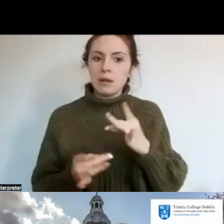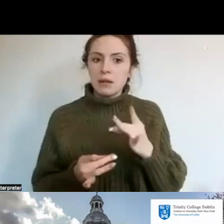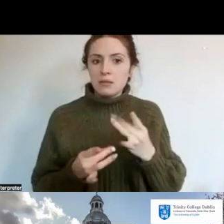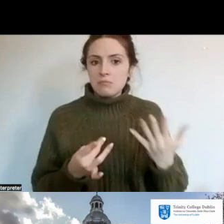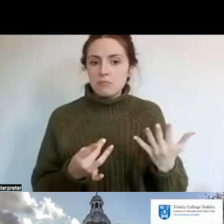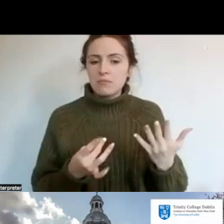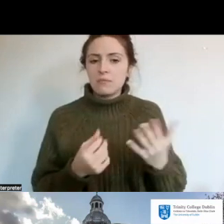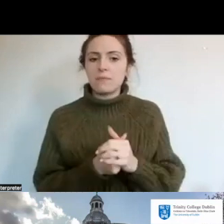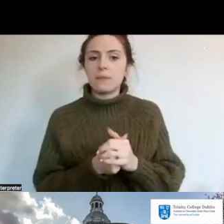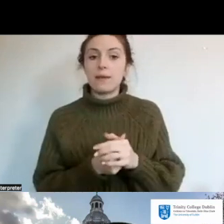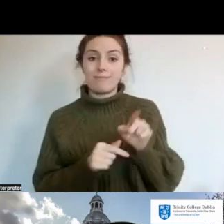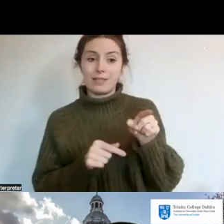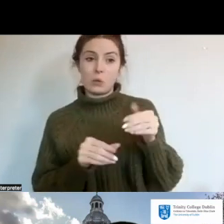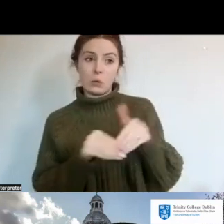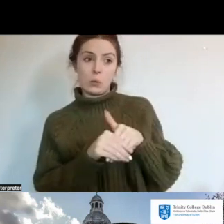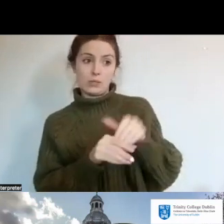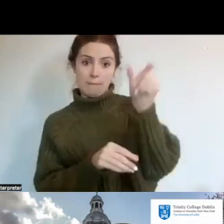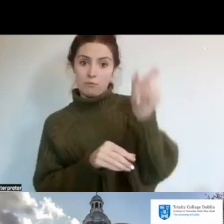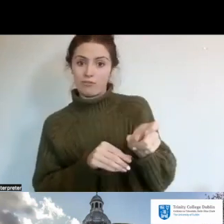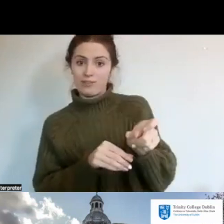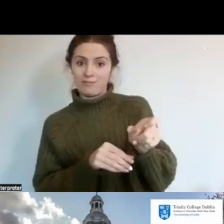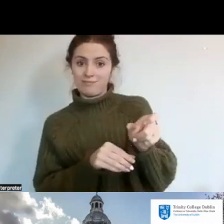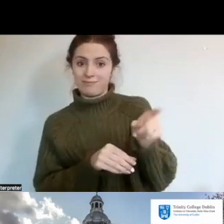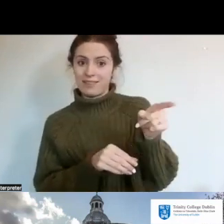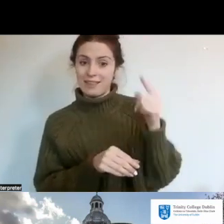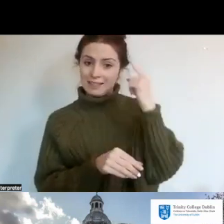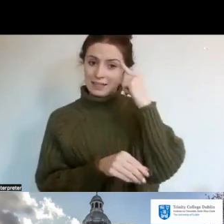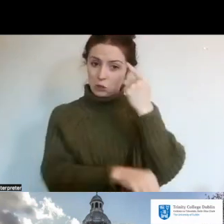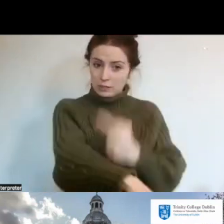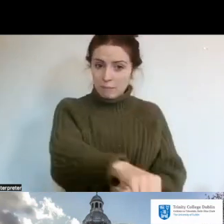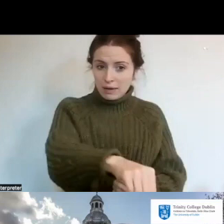the person obviously with intellectual disability themselves, the caregivers,